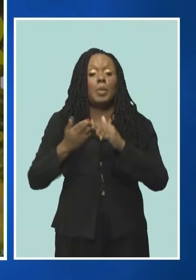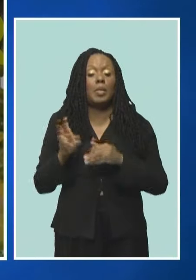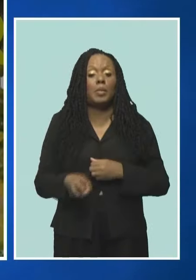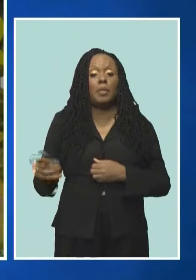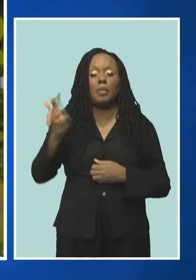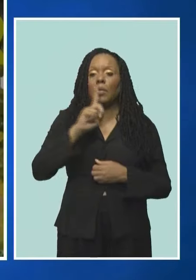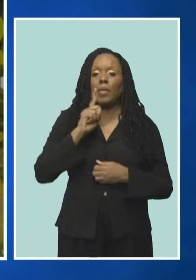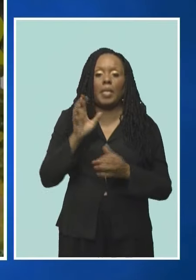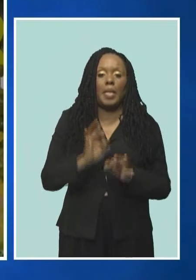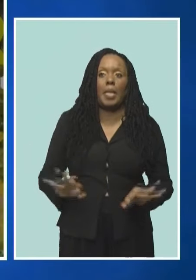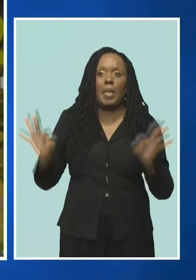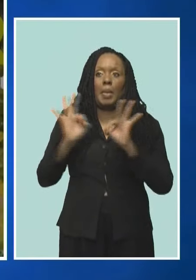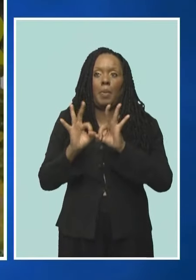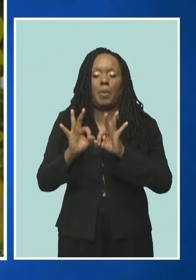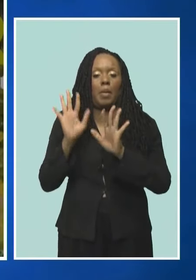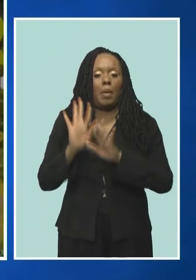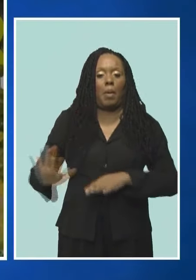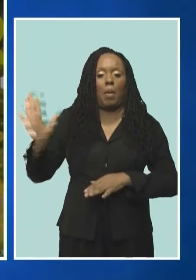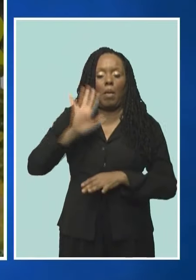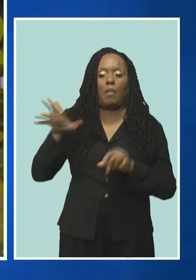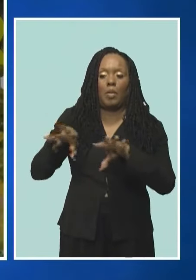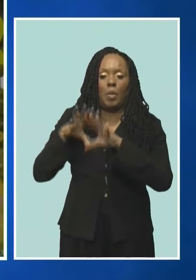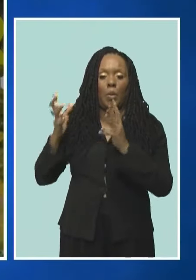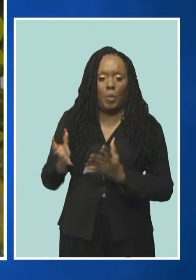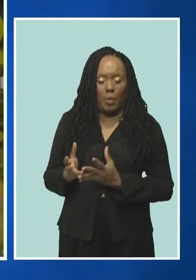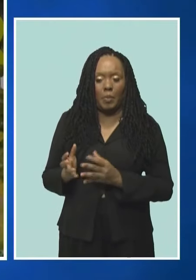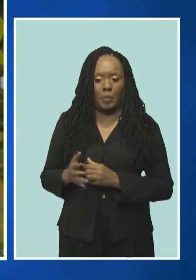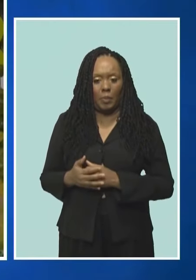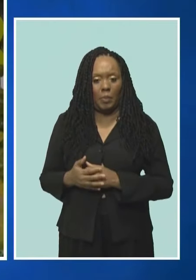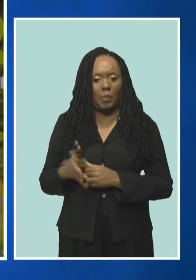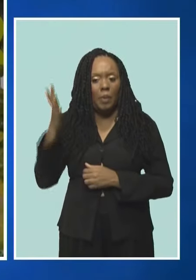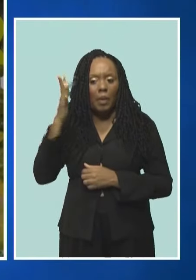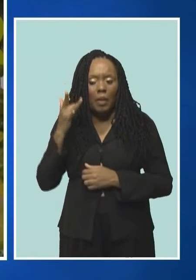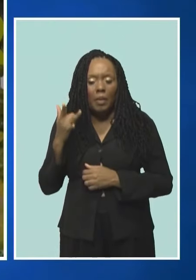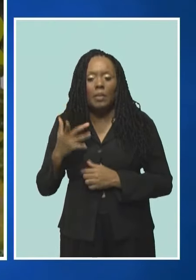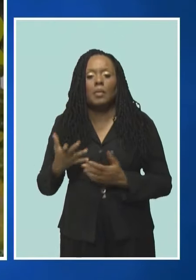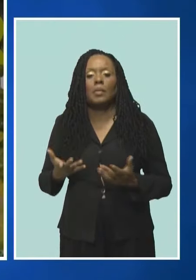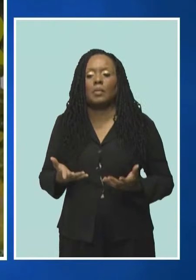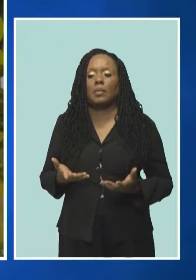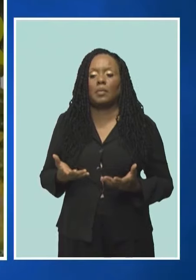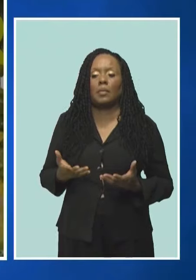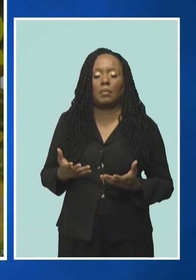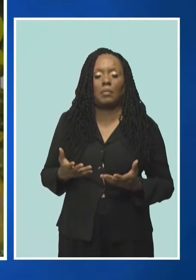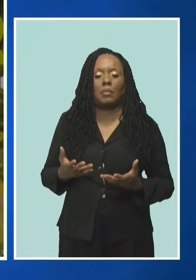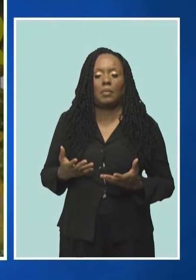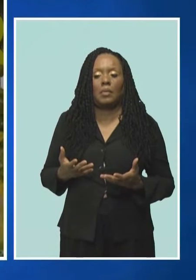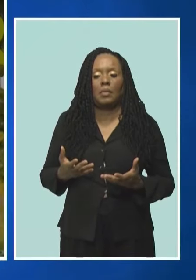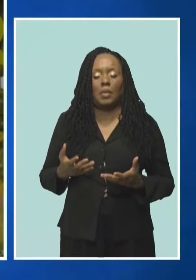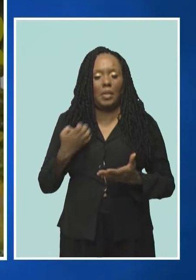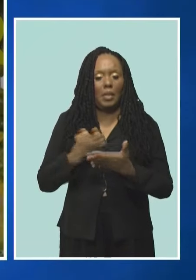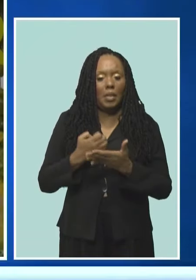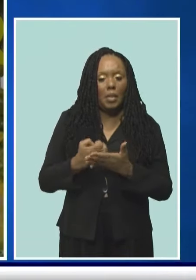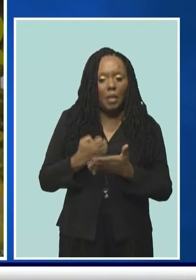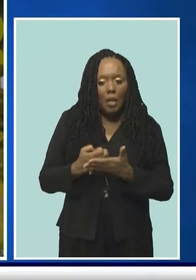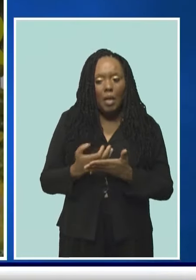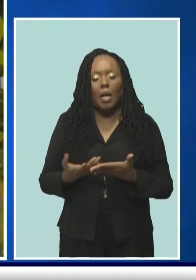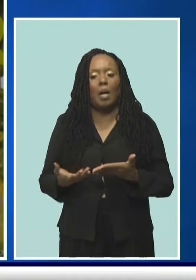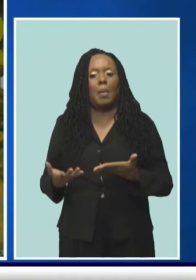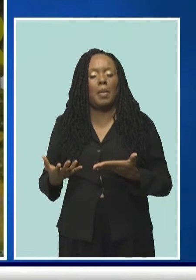greater significance around the world as a means of not only providing collective economic enfranchisement, but